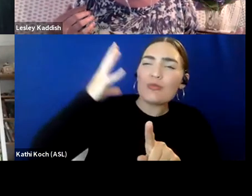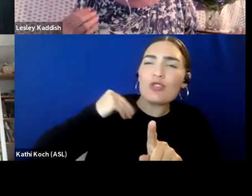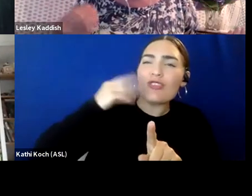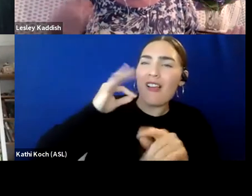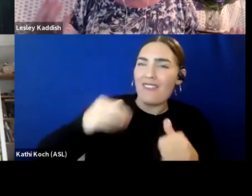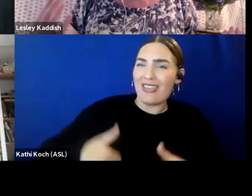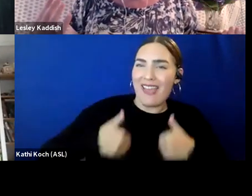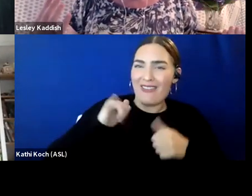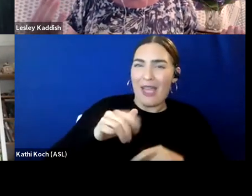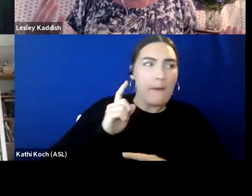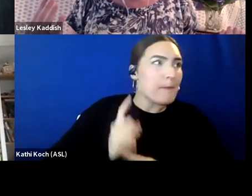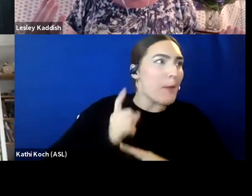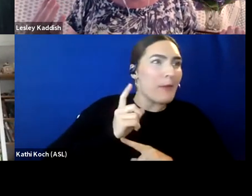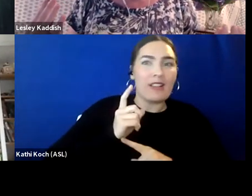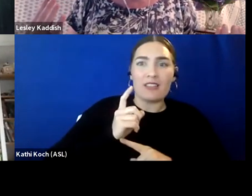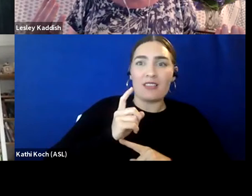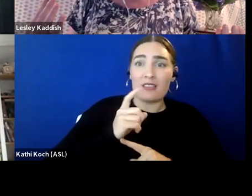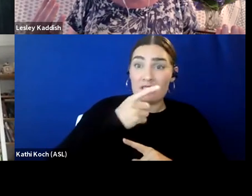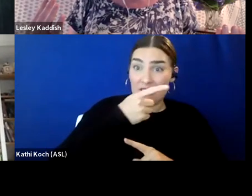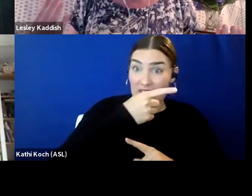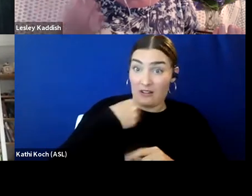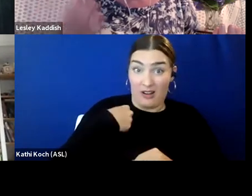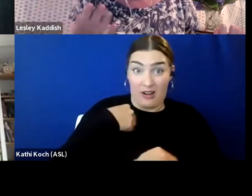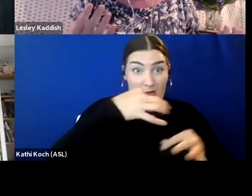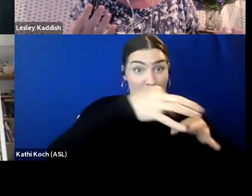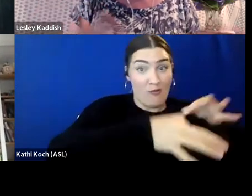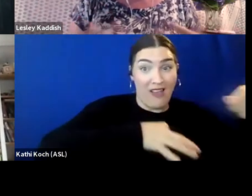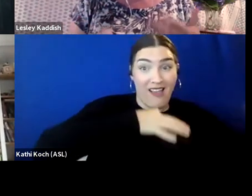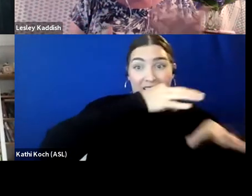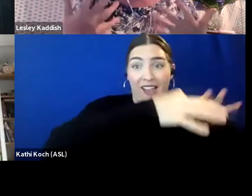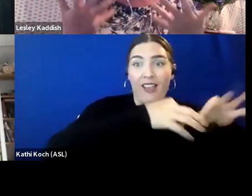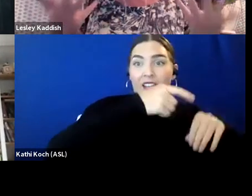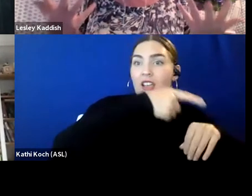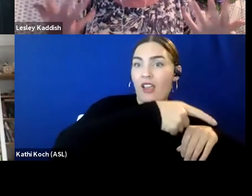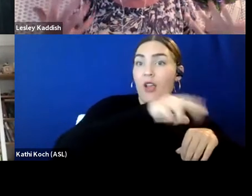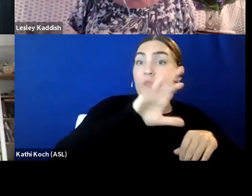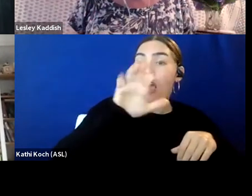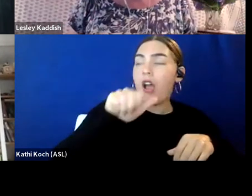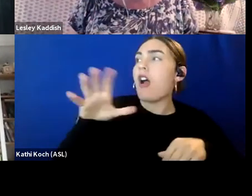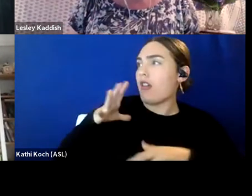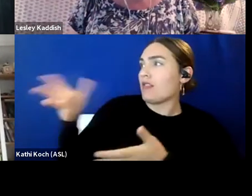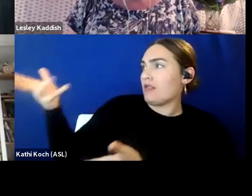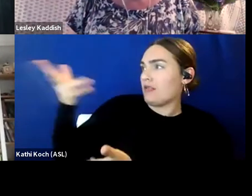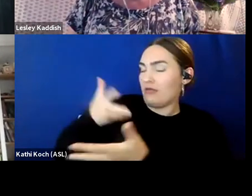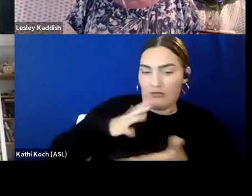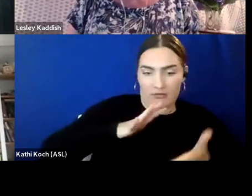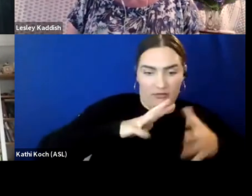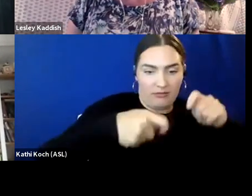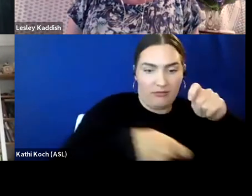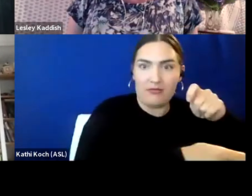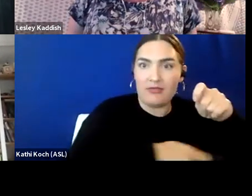then I would ask Rebecca to put music to them. And then she in turn would play a piece and then I would talk about it. So